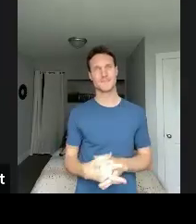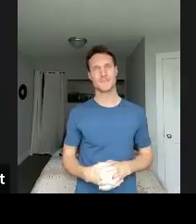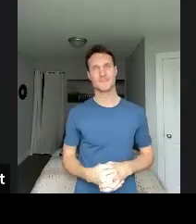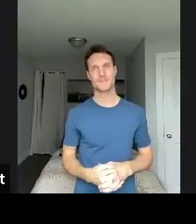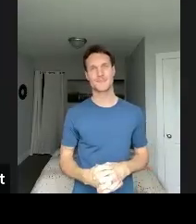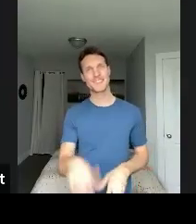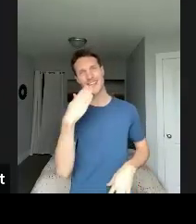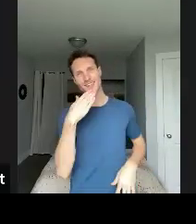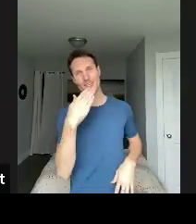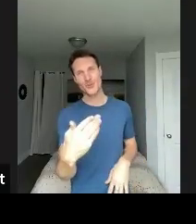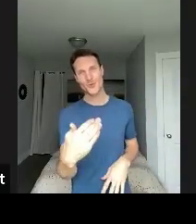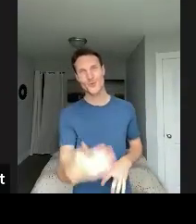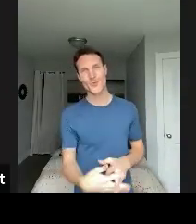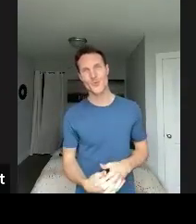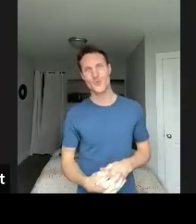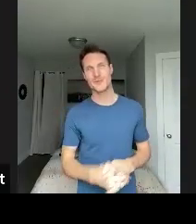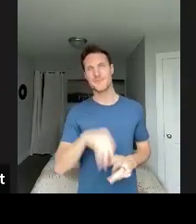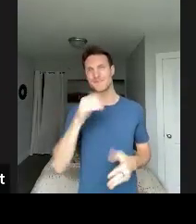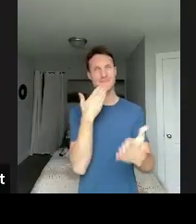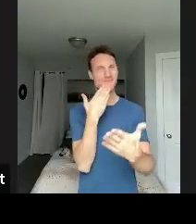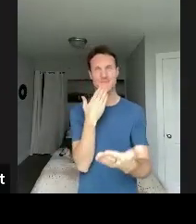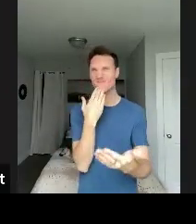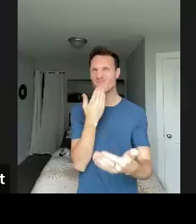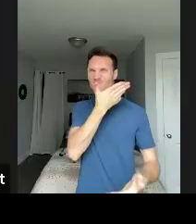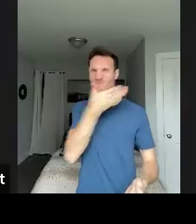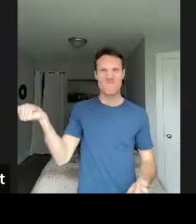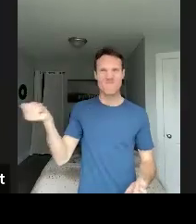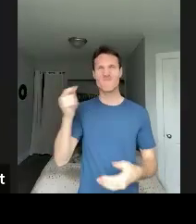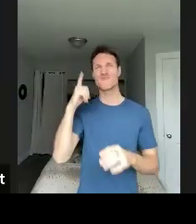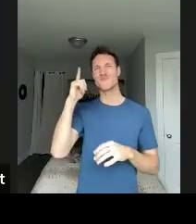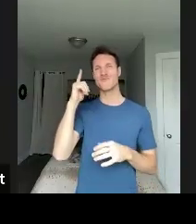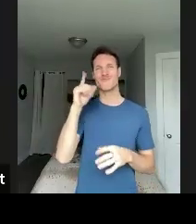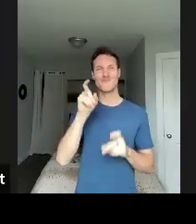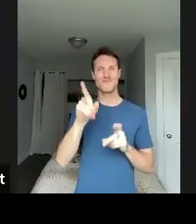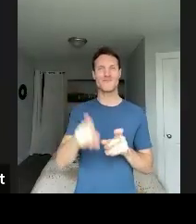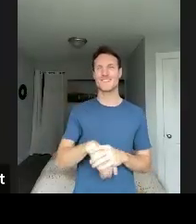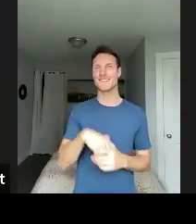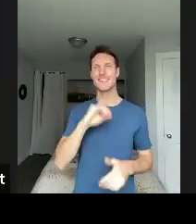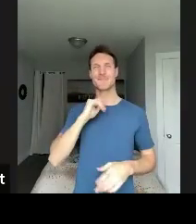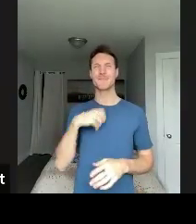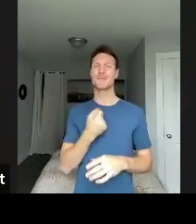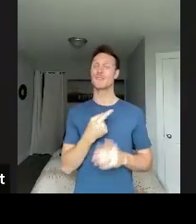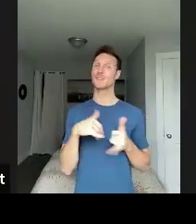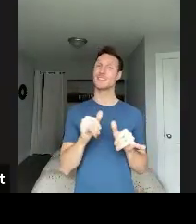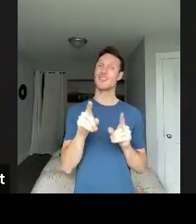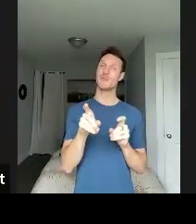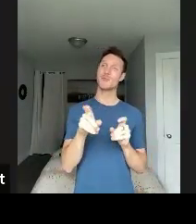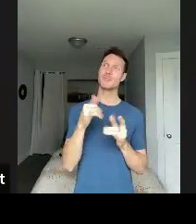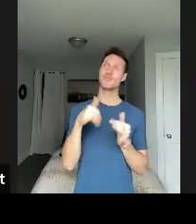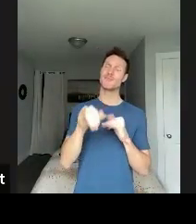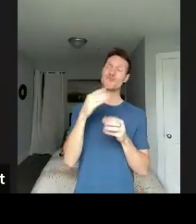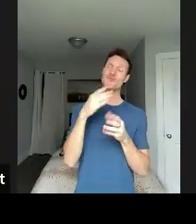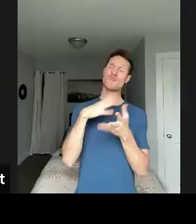Thank you, and great questions, everyone. If you have a question that is still forming, feel